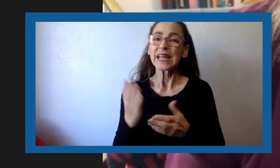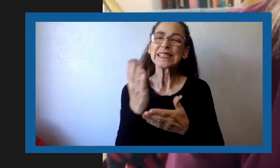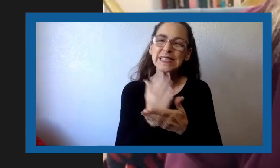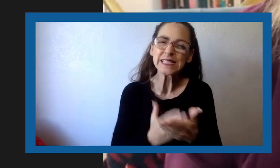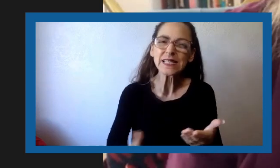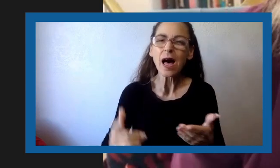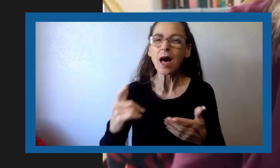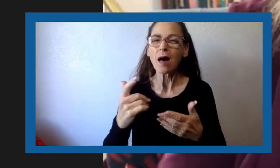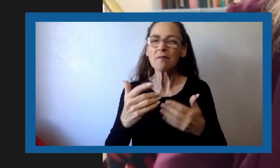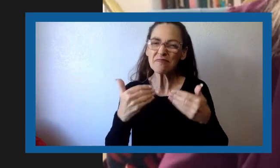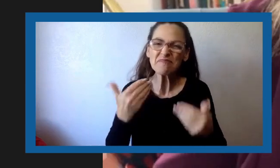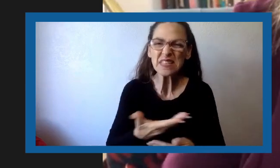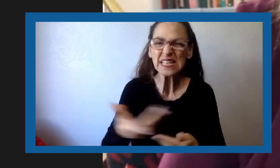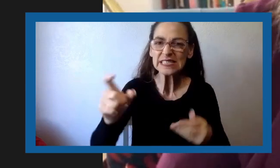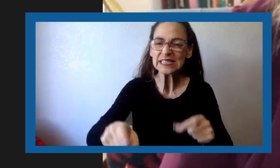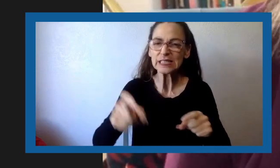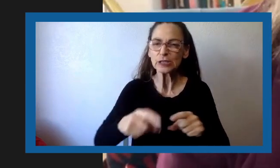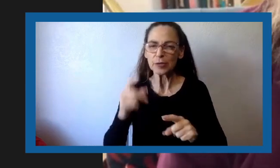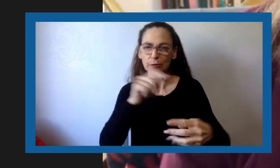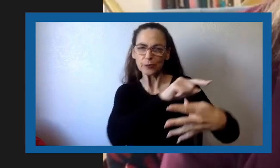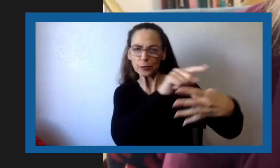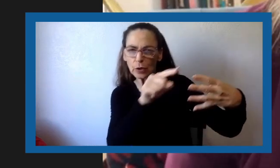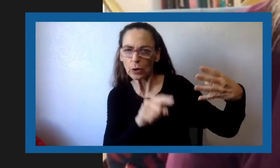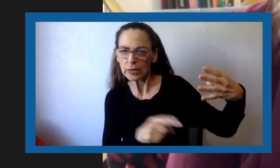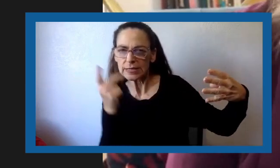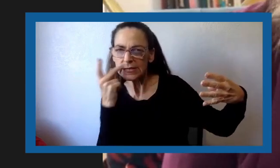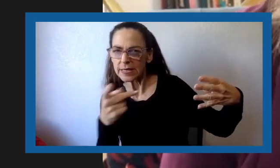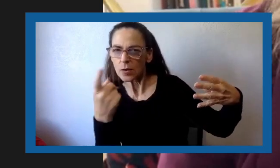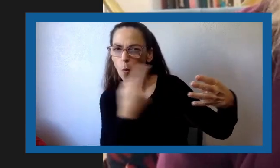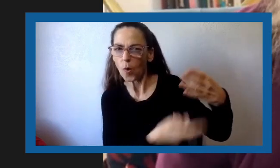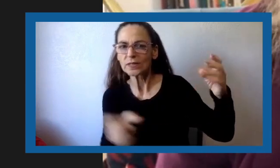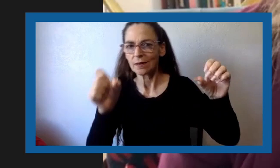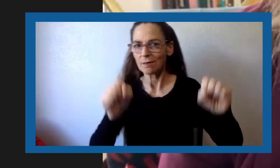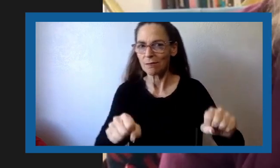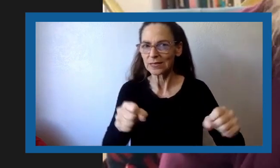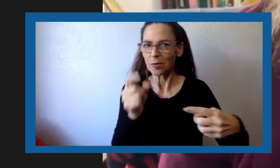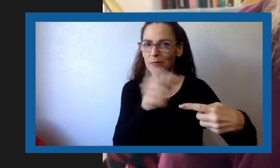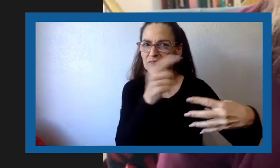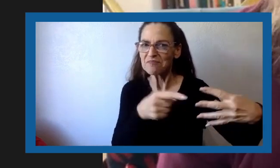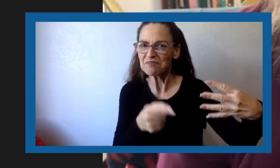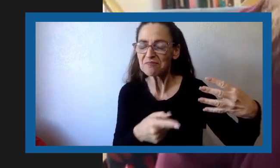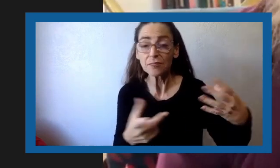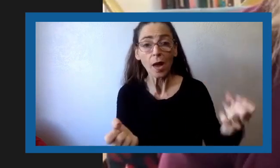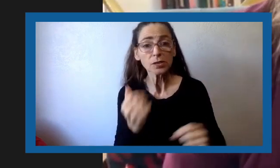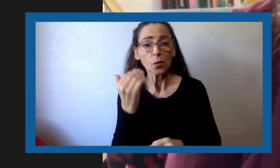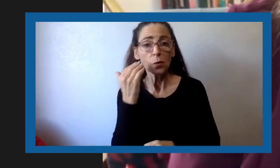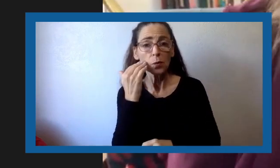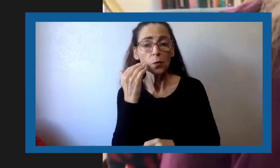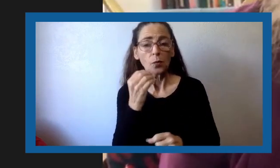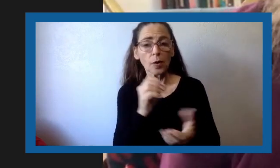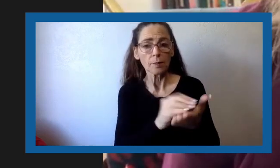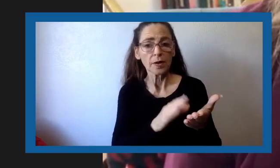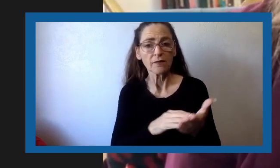steps that I think can potentially be looked at and see what's possible. I also wanted to note, coming out of